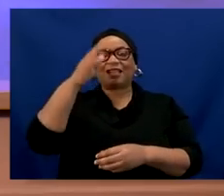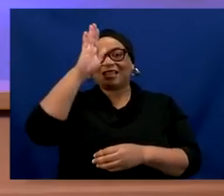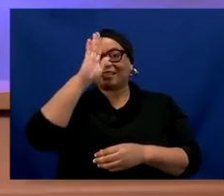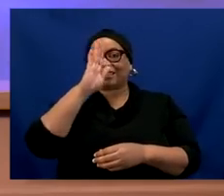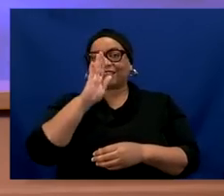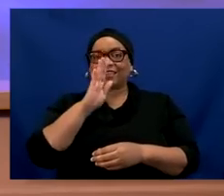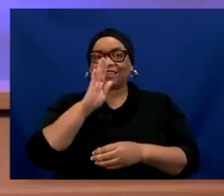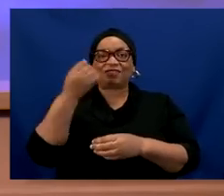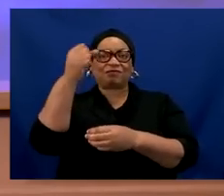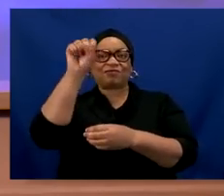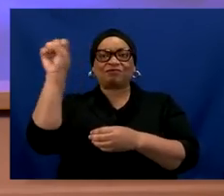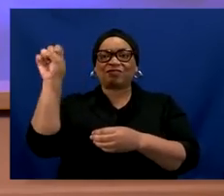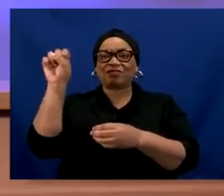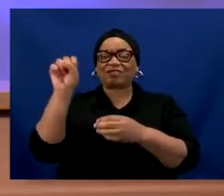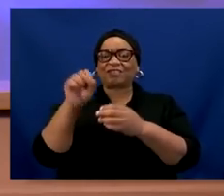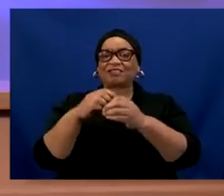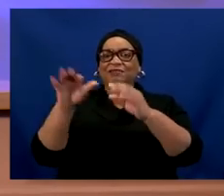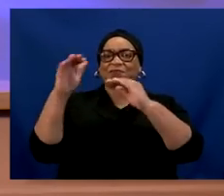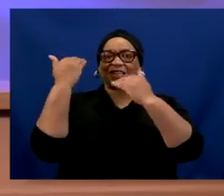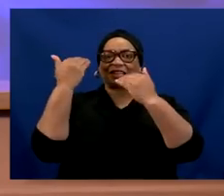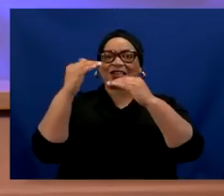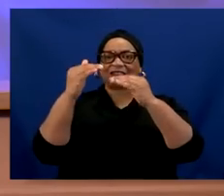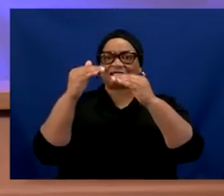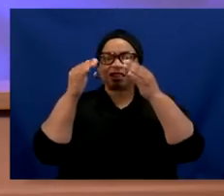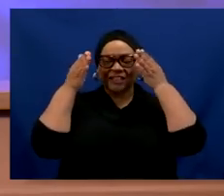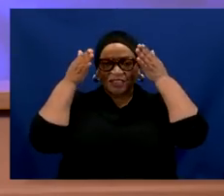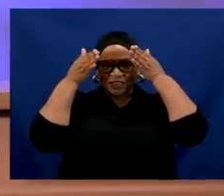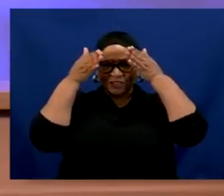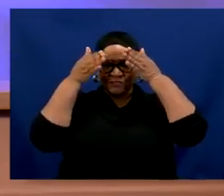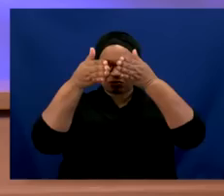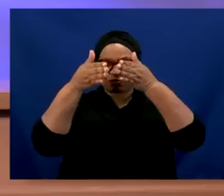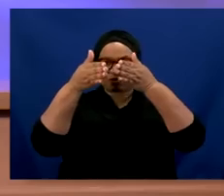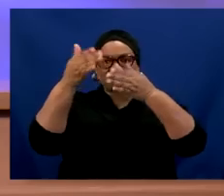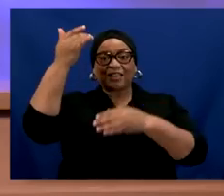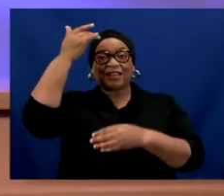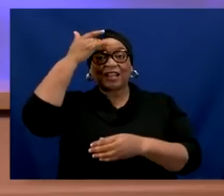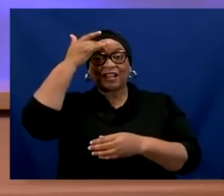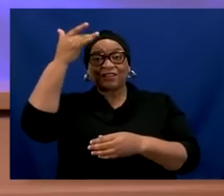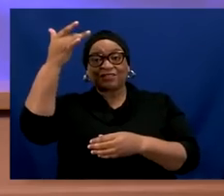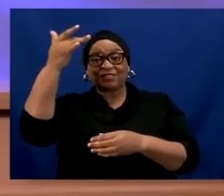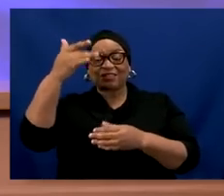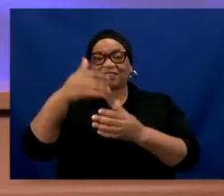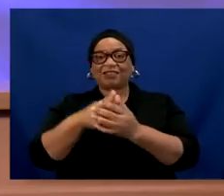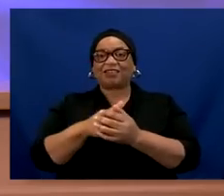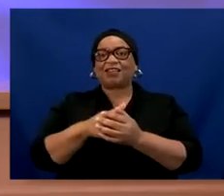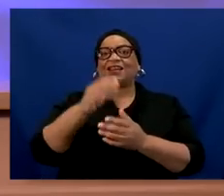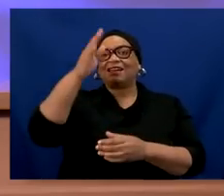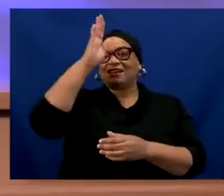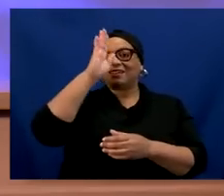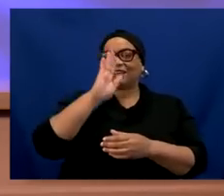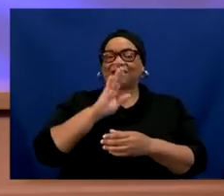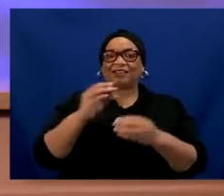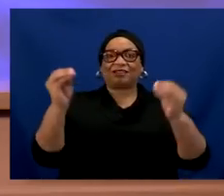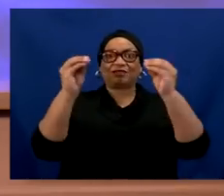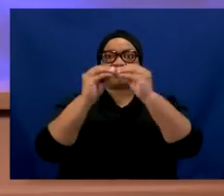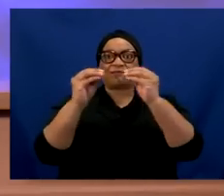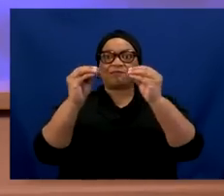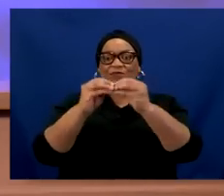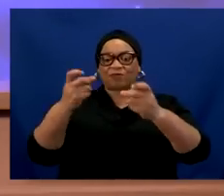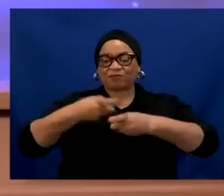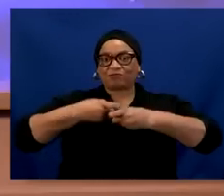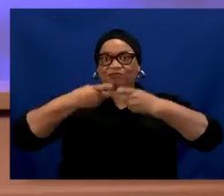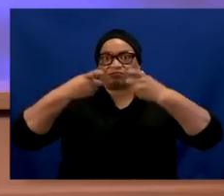to be confined by our narrow mentalities, that God is always beyond what we can